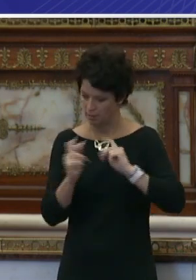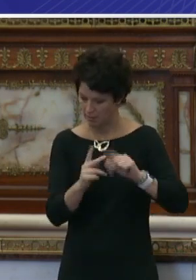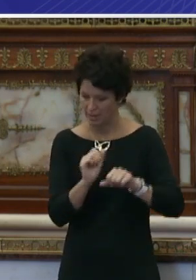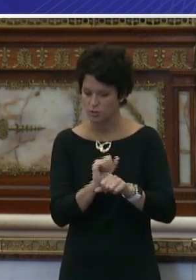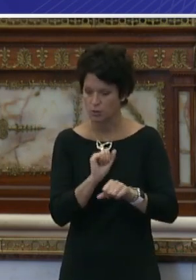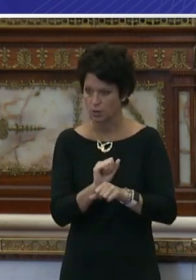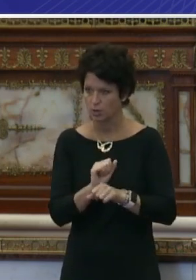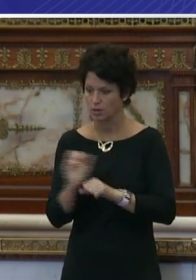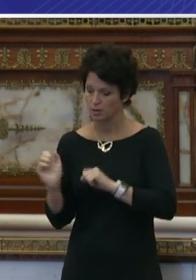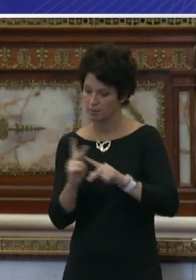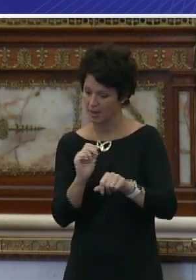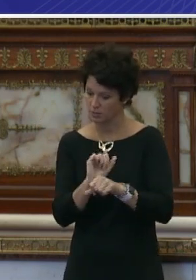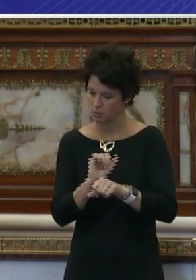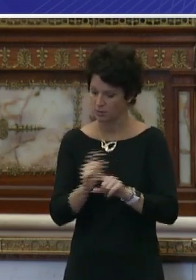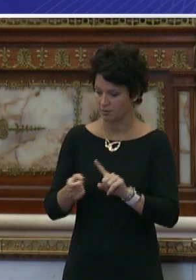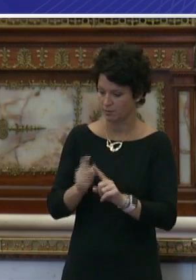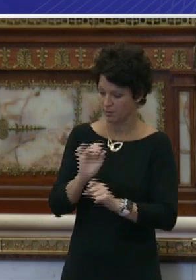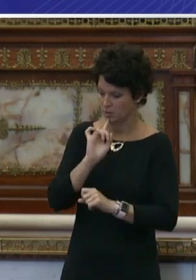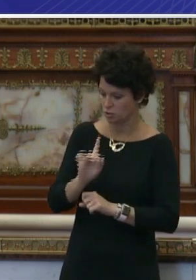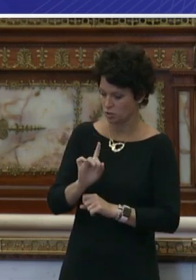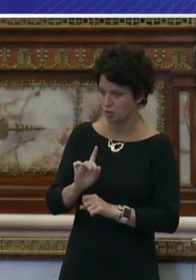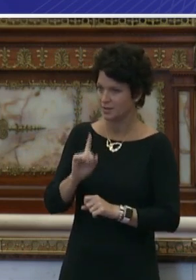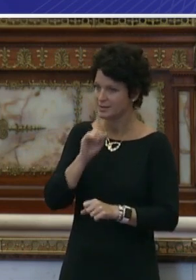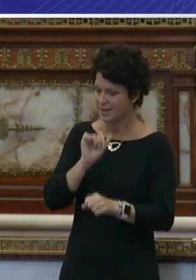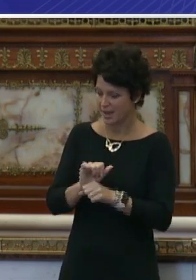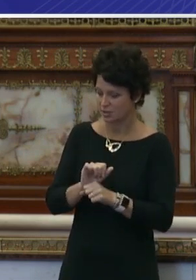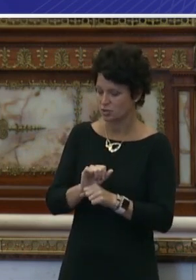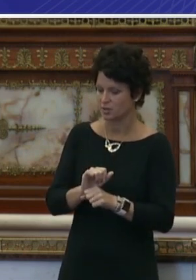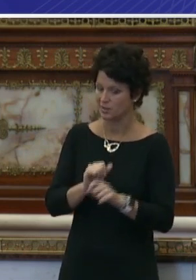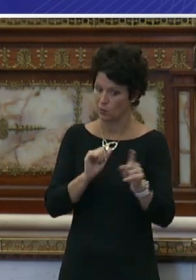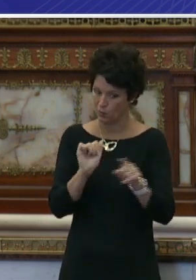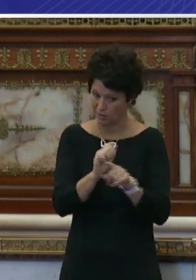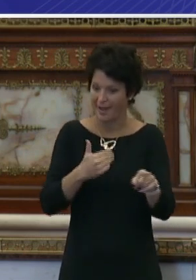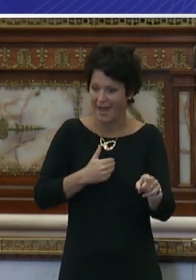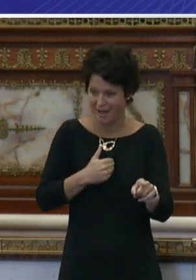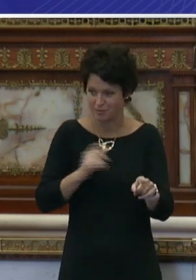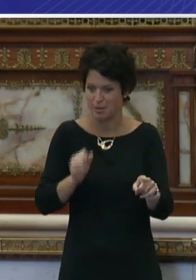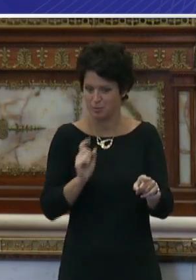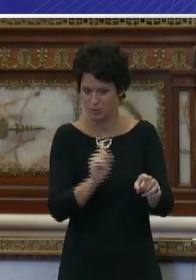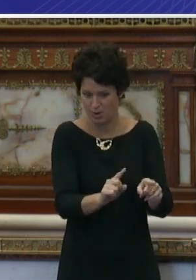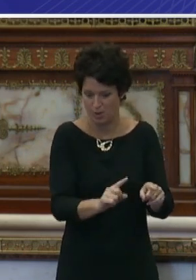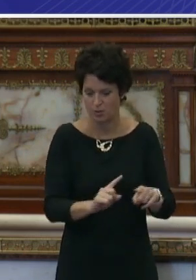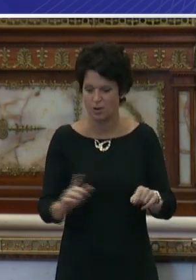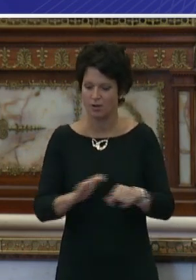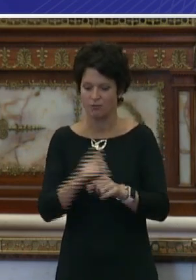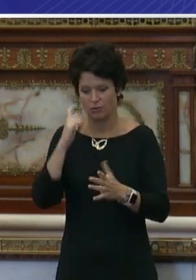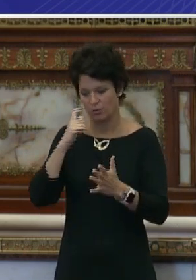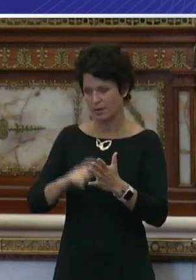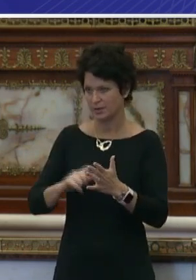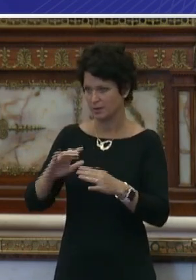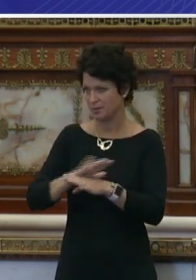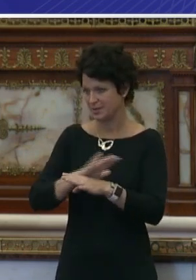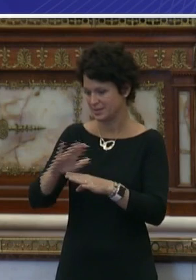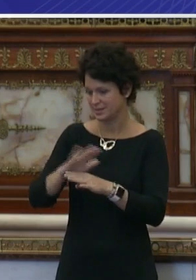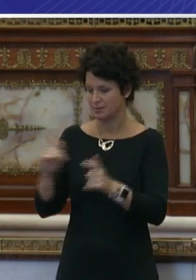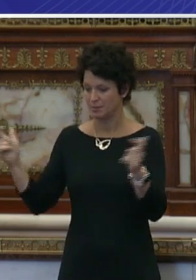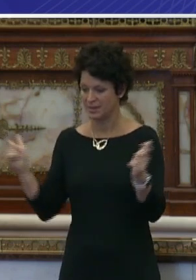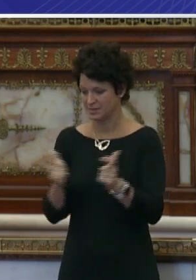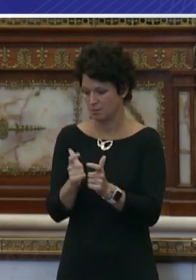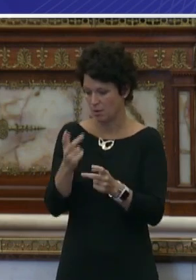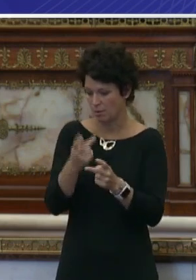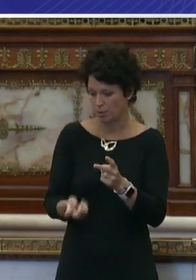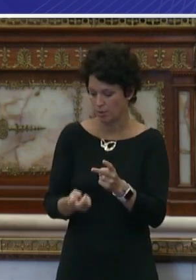in order for that to happen, we must first ensure there's actually work to return to. This requires a full recognition that businesses, both big and small,